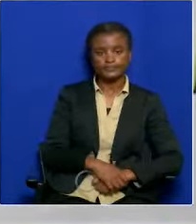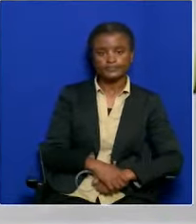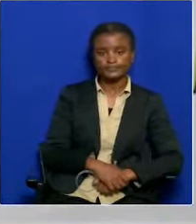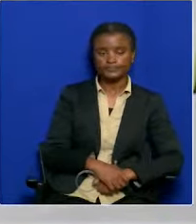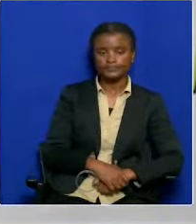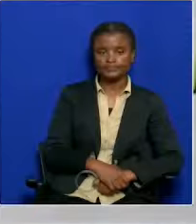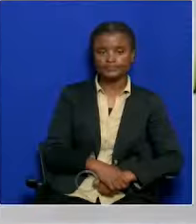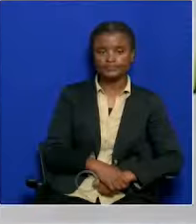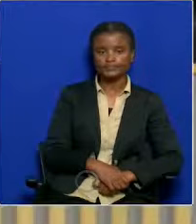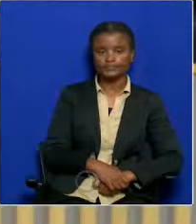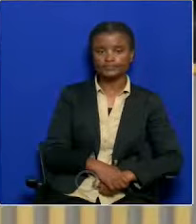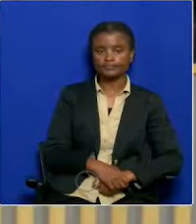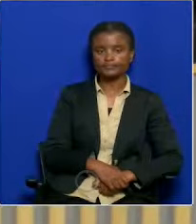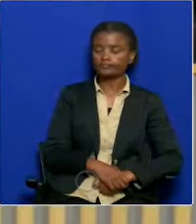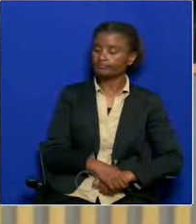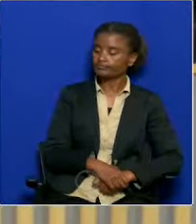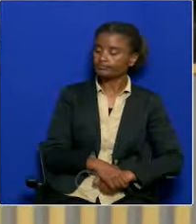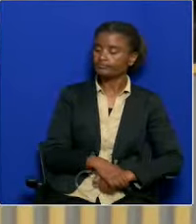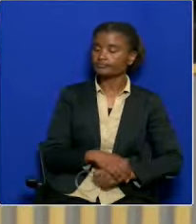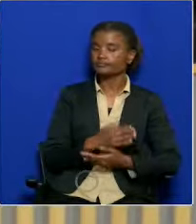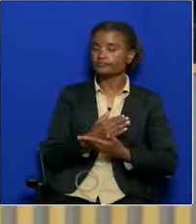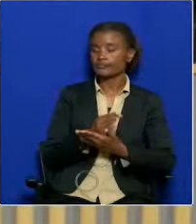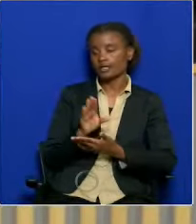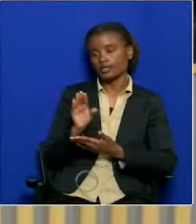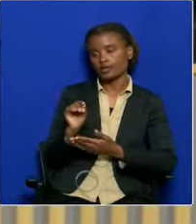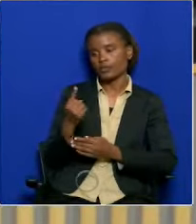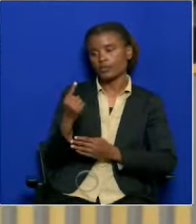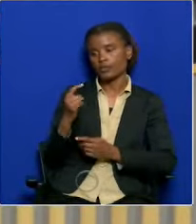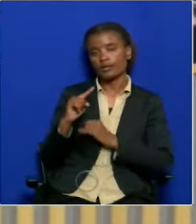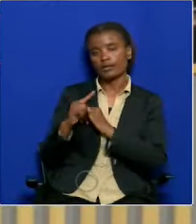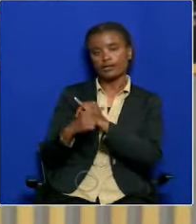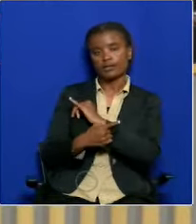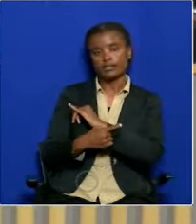Can I ask just one last question for today, General?